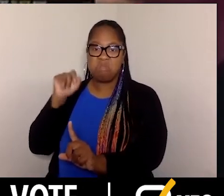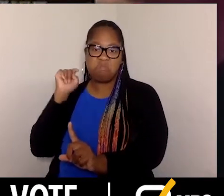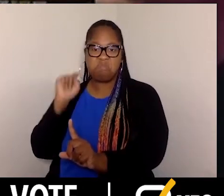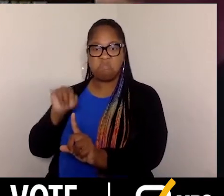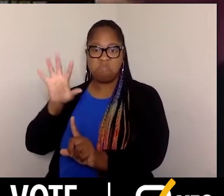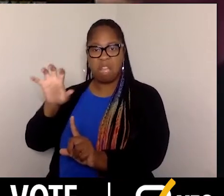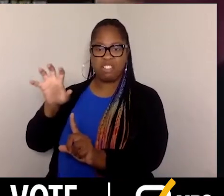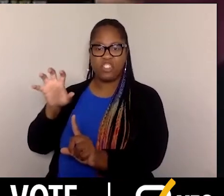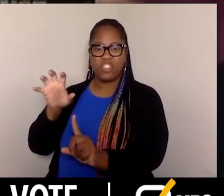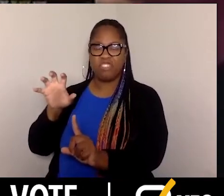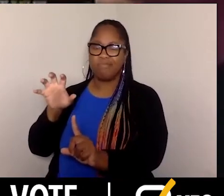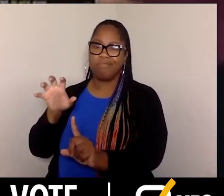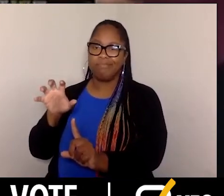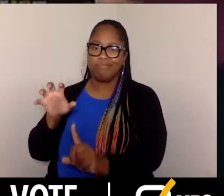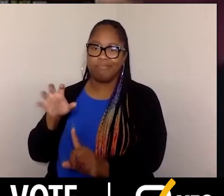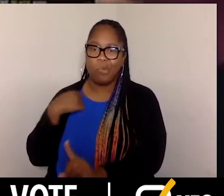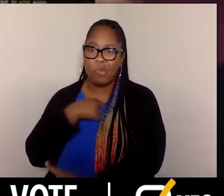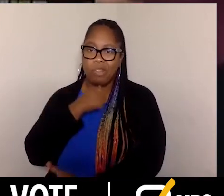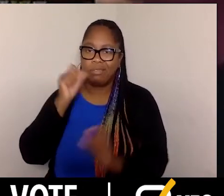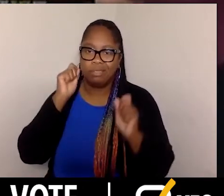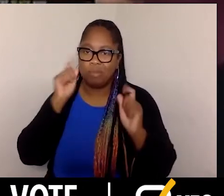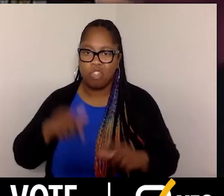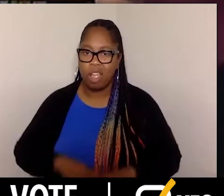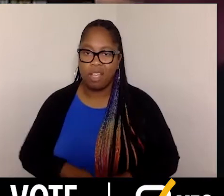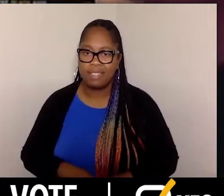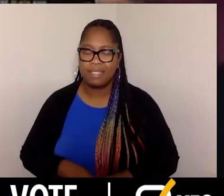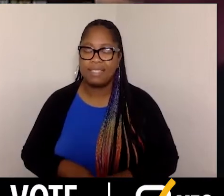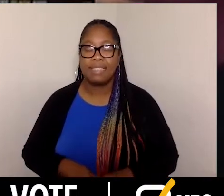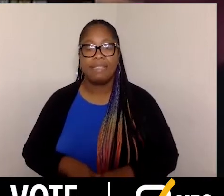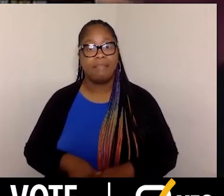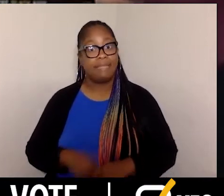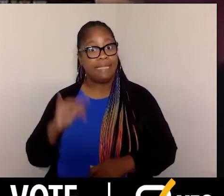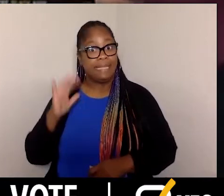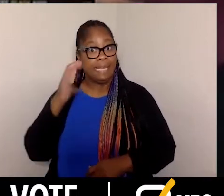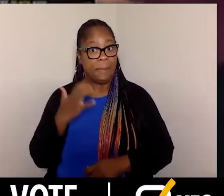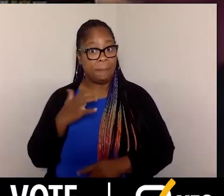reserved some of his most dehumanizing insults for women,